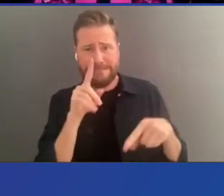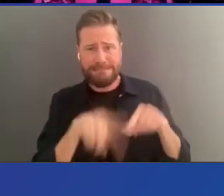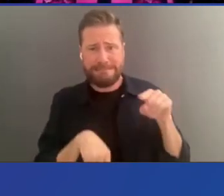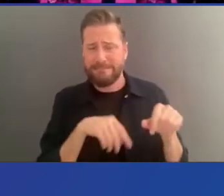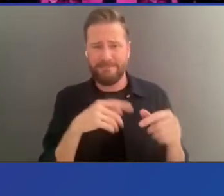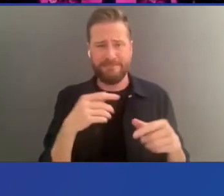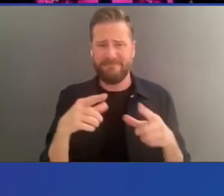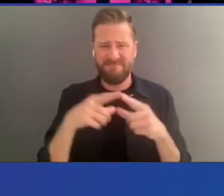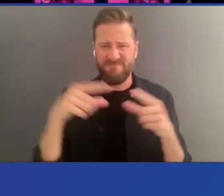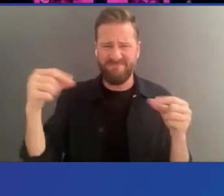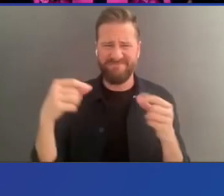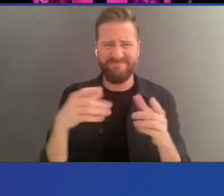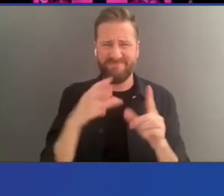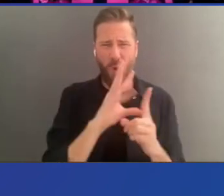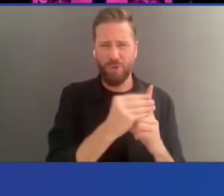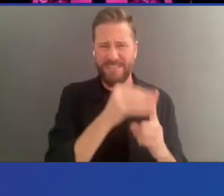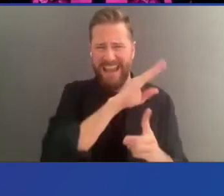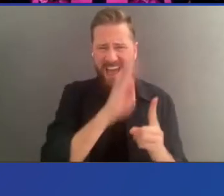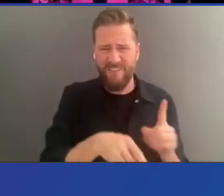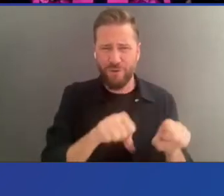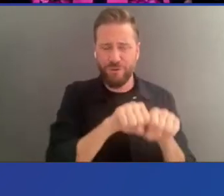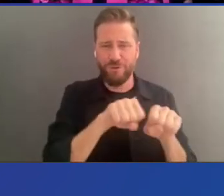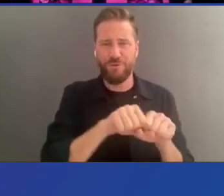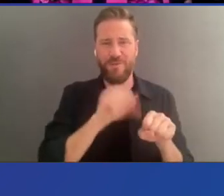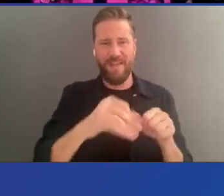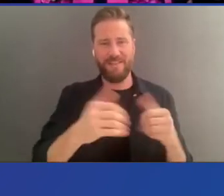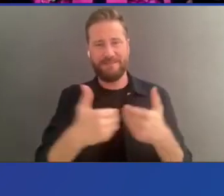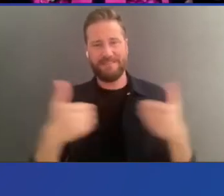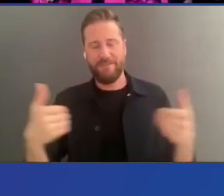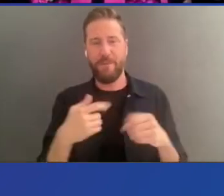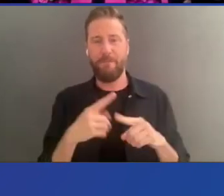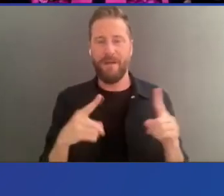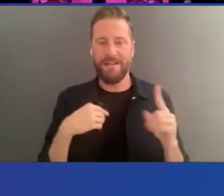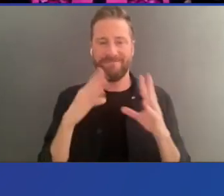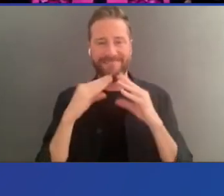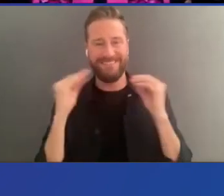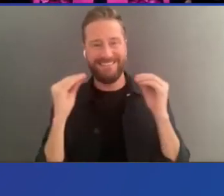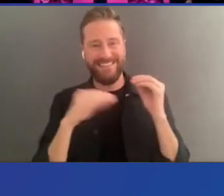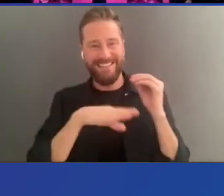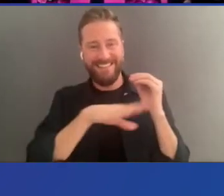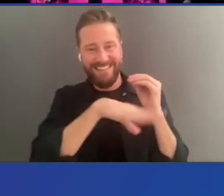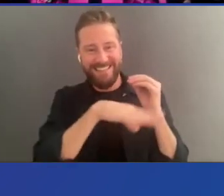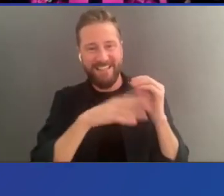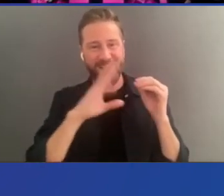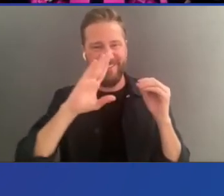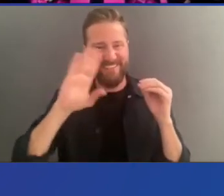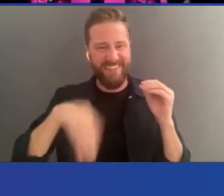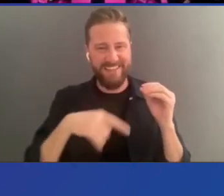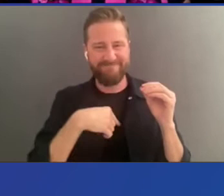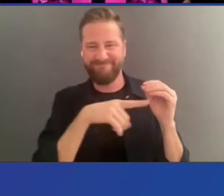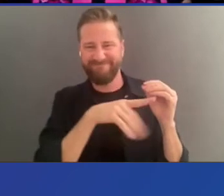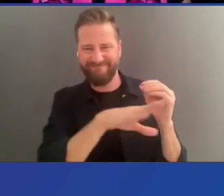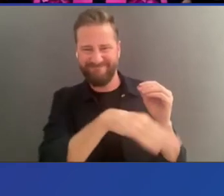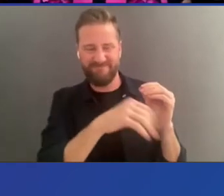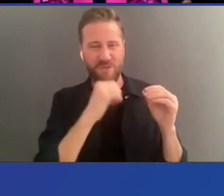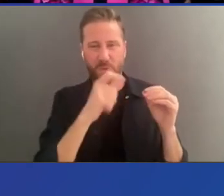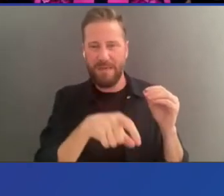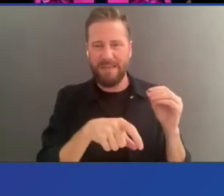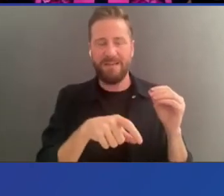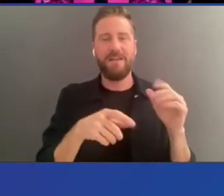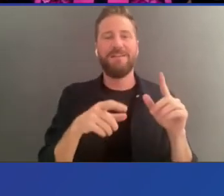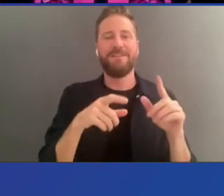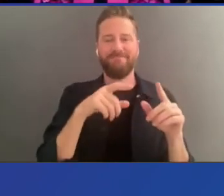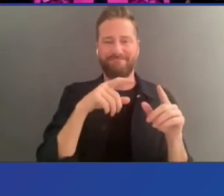cultural differences. But I smiled, and that ended up me doing mock dance.